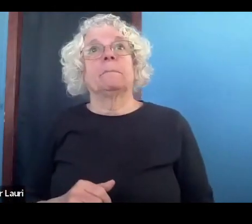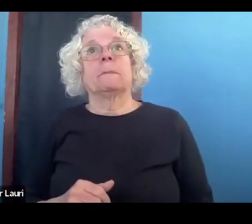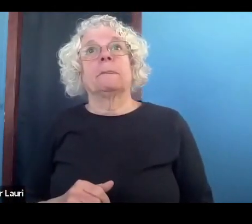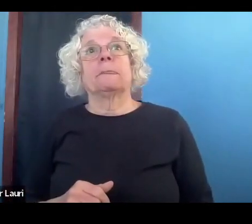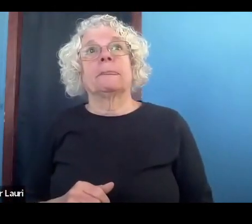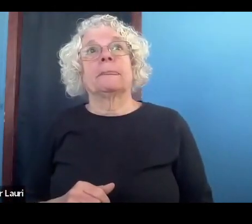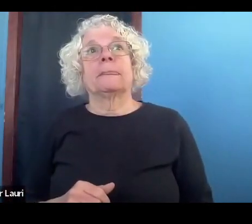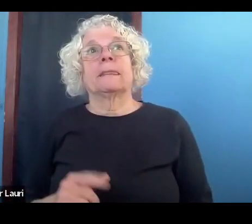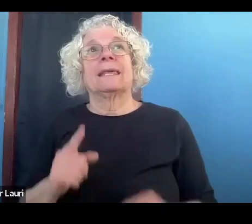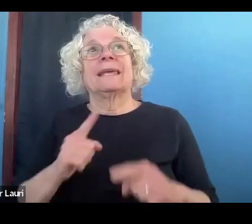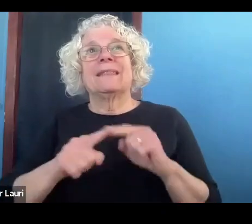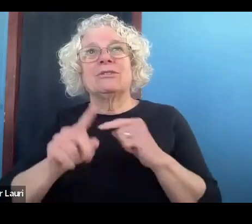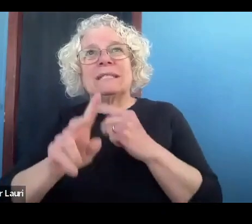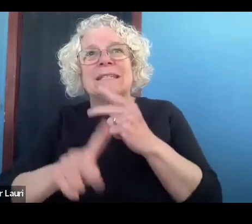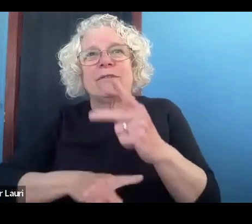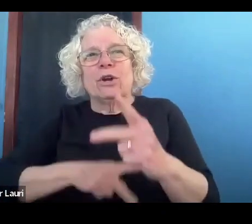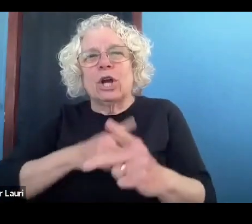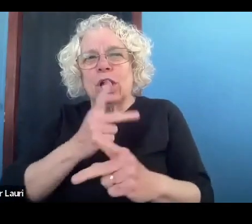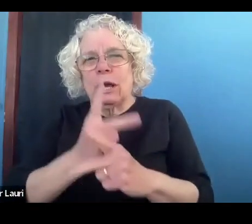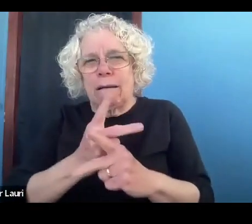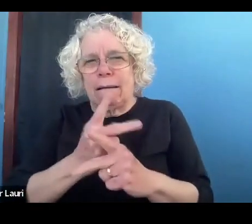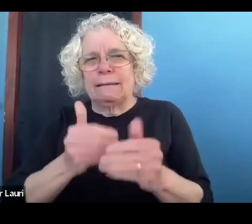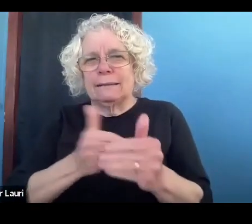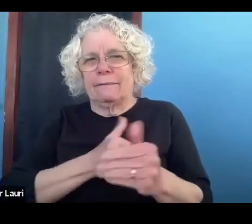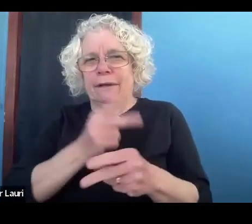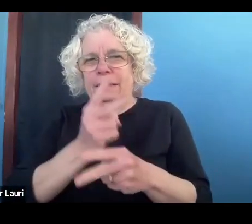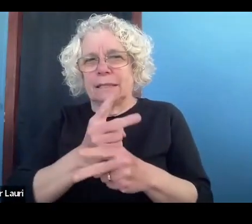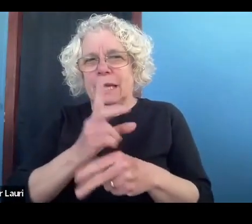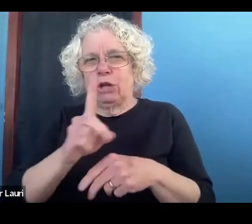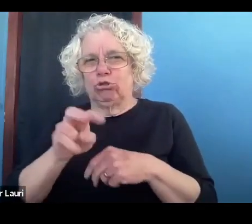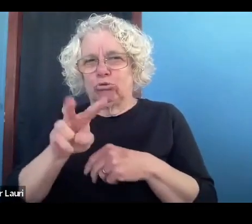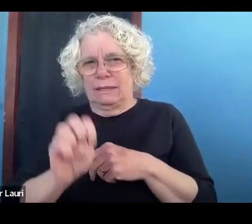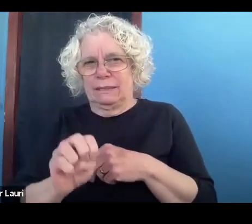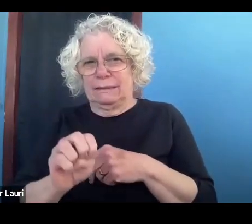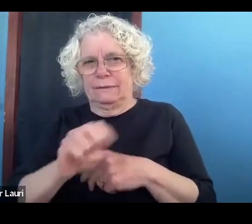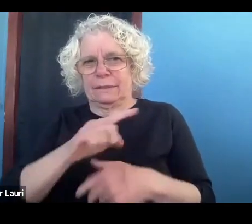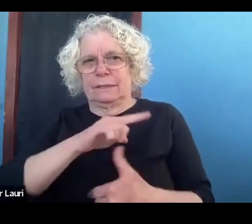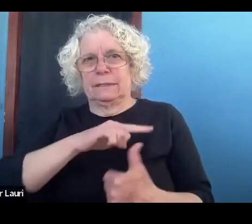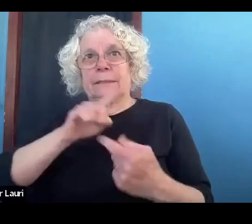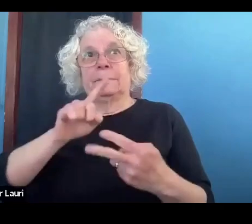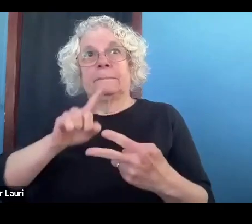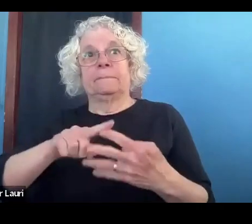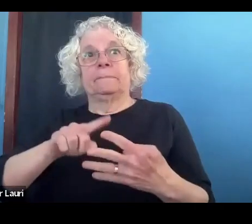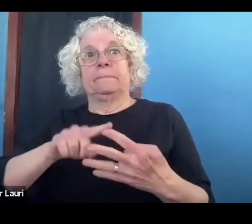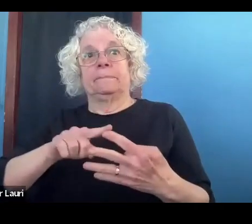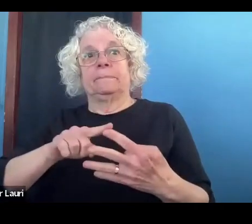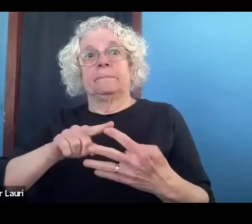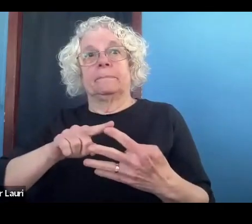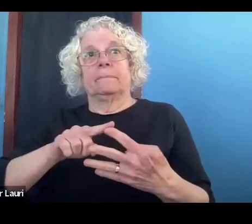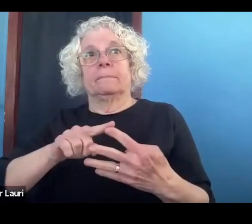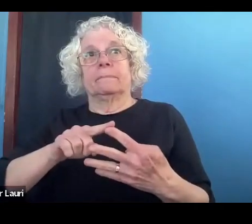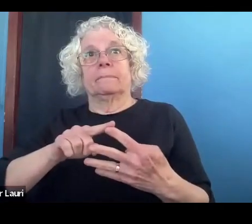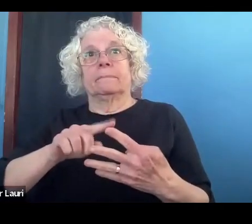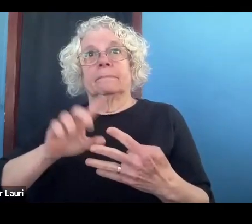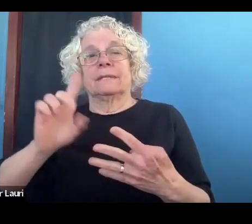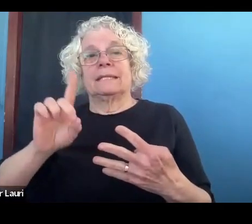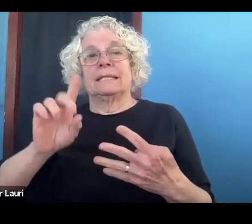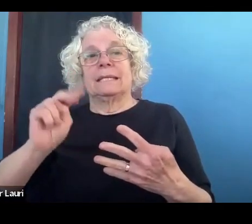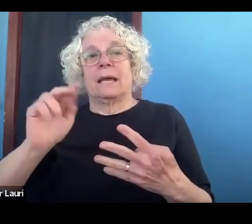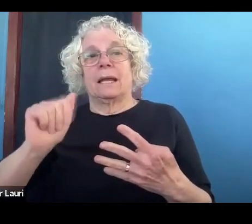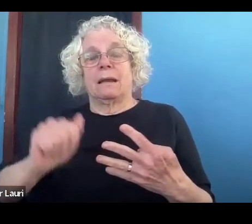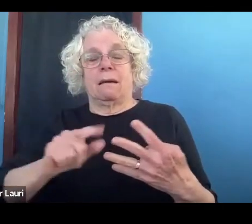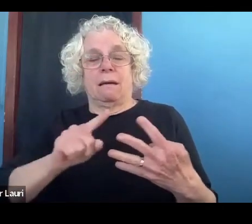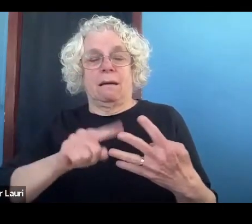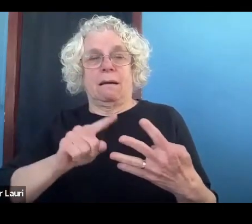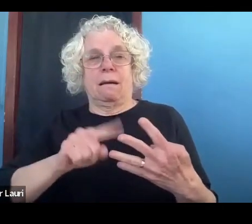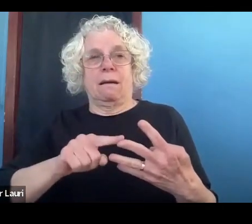advanced directives, and we are going to talk about those. We have a DNR, we have a healthcare power